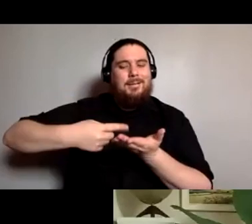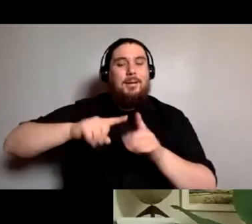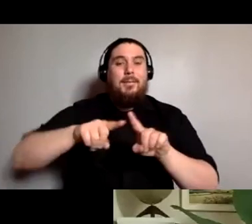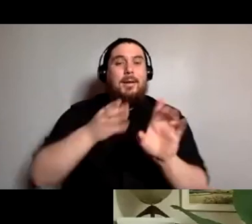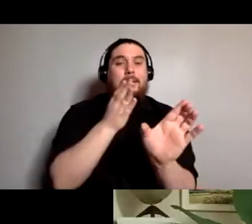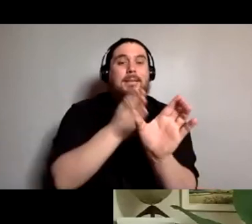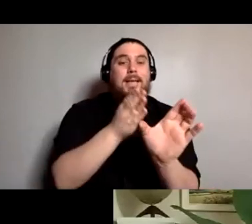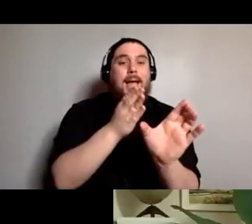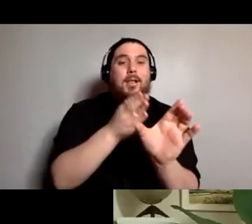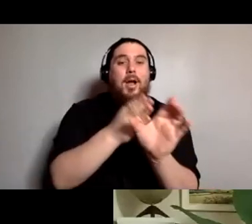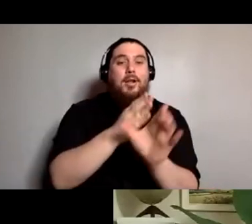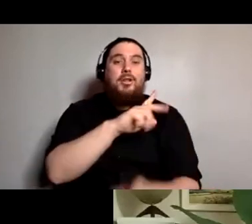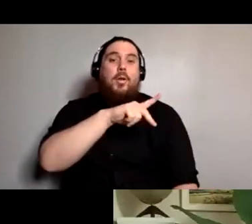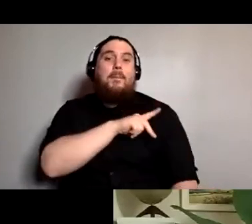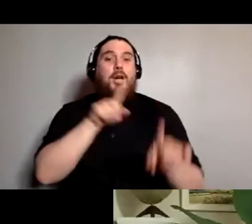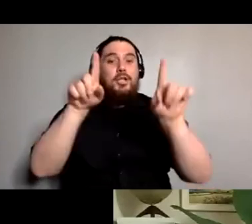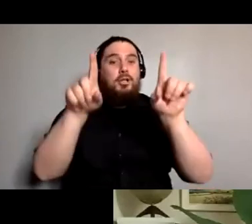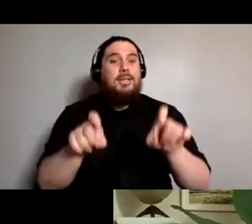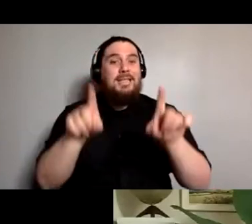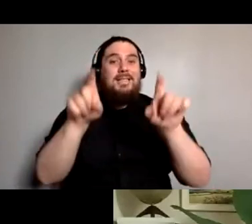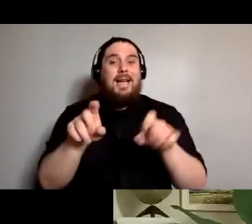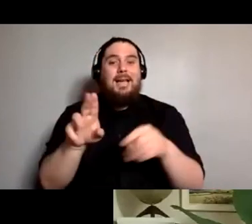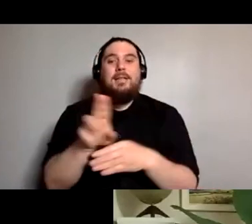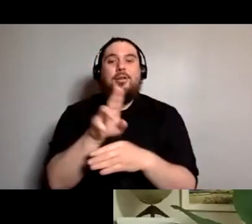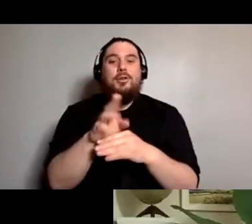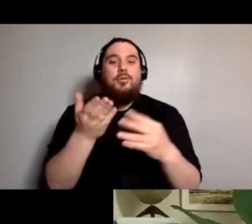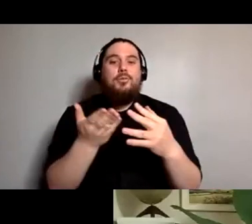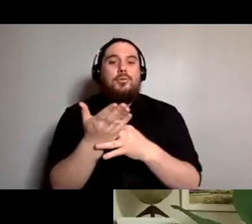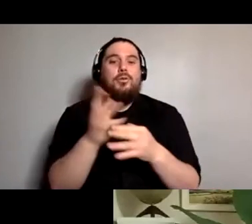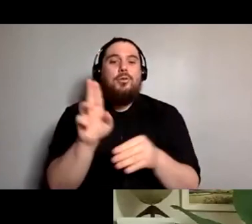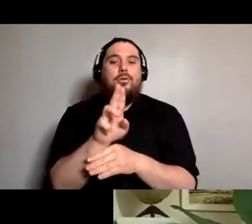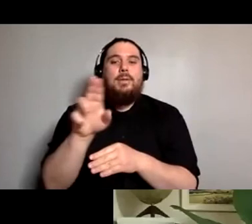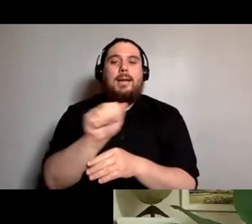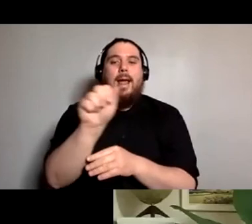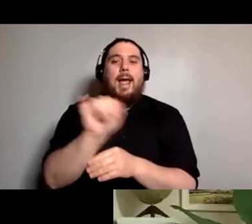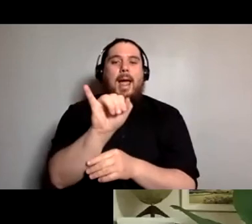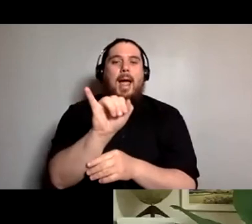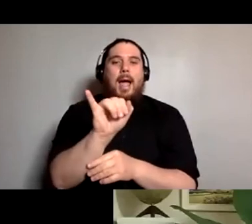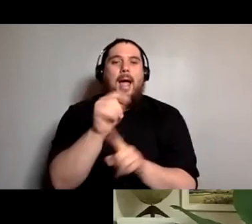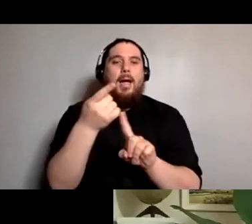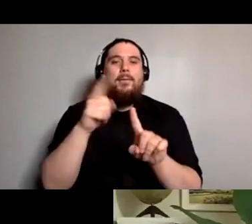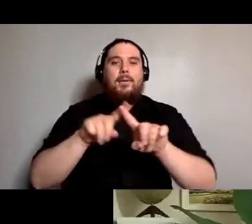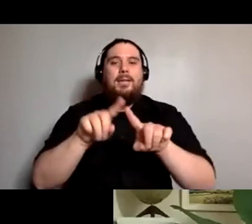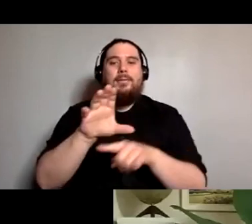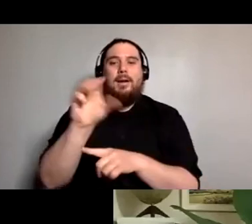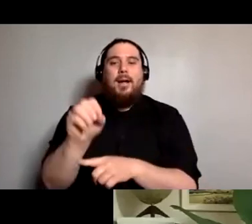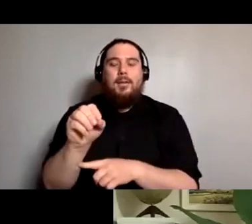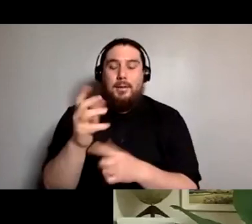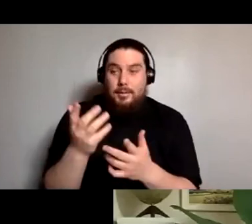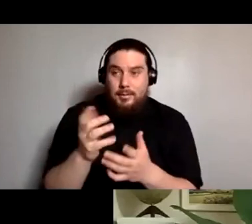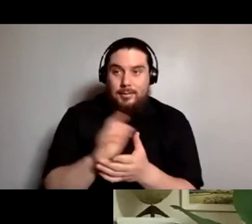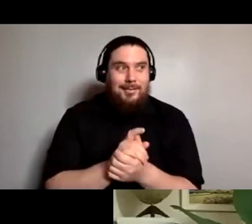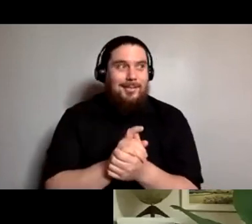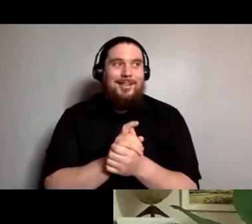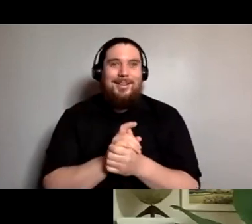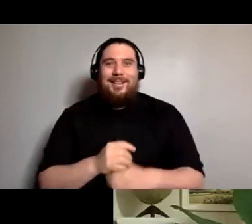and personality tests that are used through AI as screeners and companies, which Neil's making a face. I'm sure